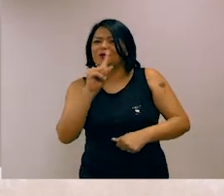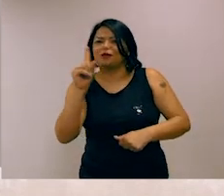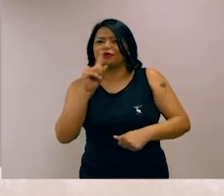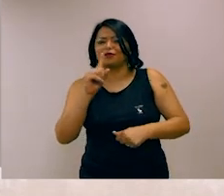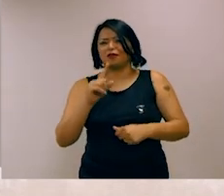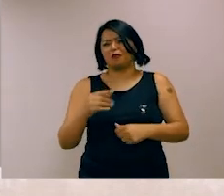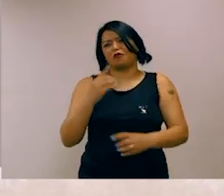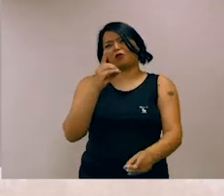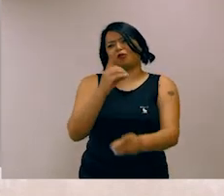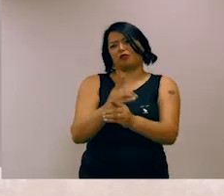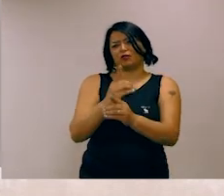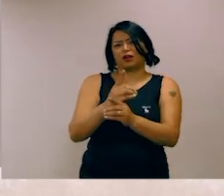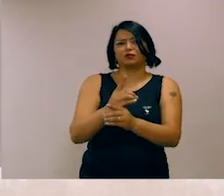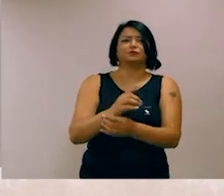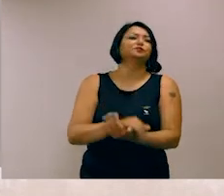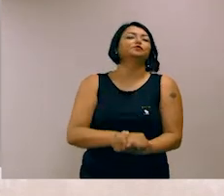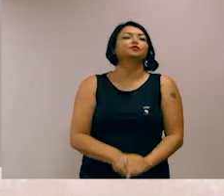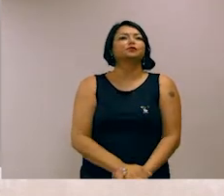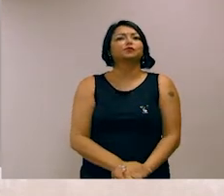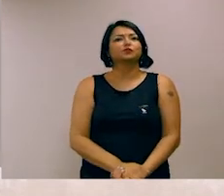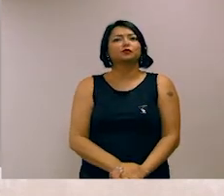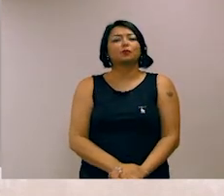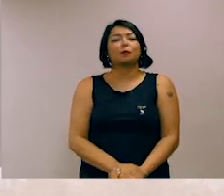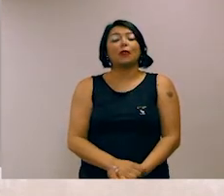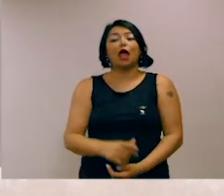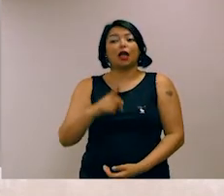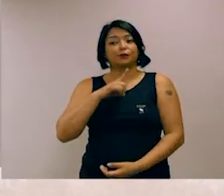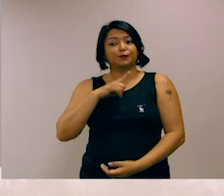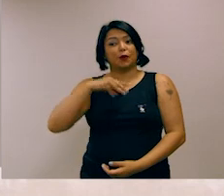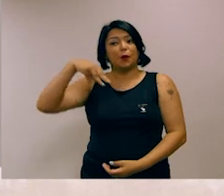generate more probability to find victims.